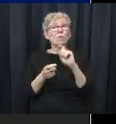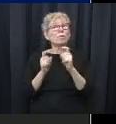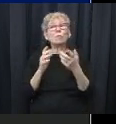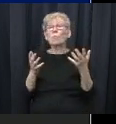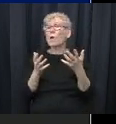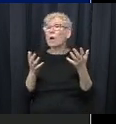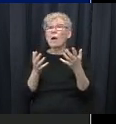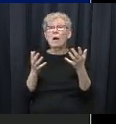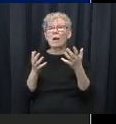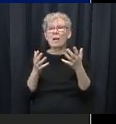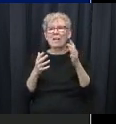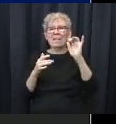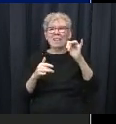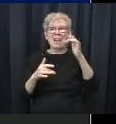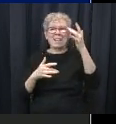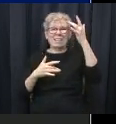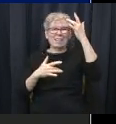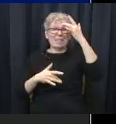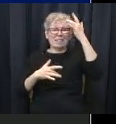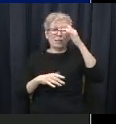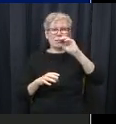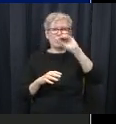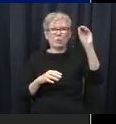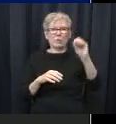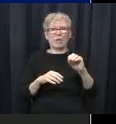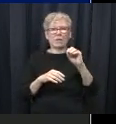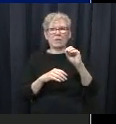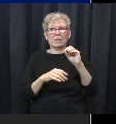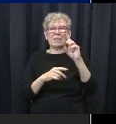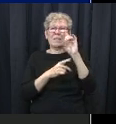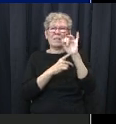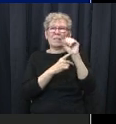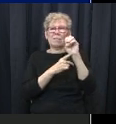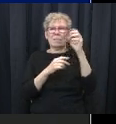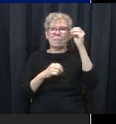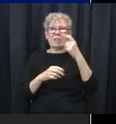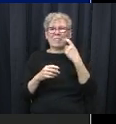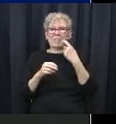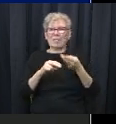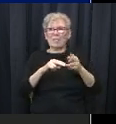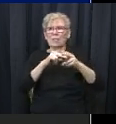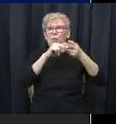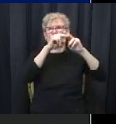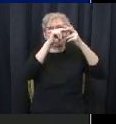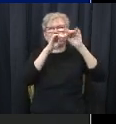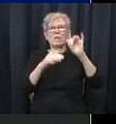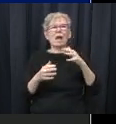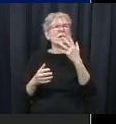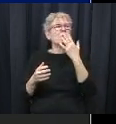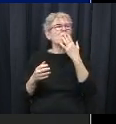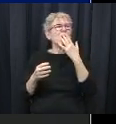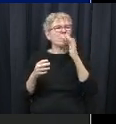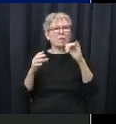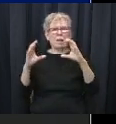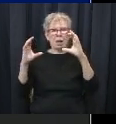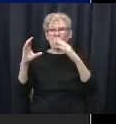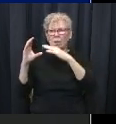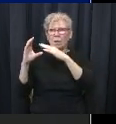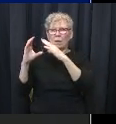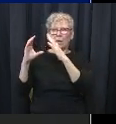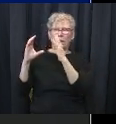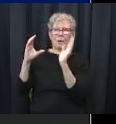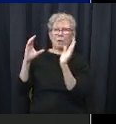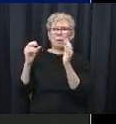for all colors. Most counties have been in level red or level orange restrictions for many weeks. And this will